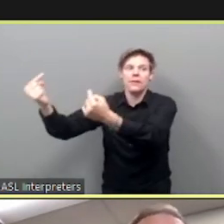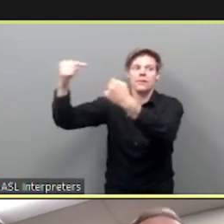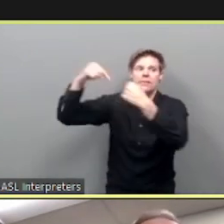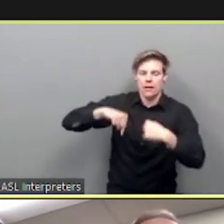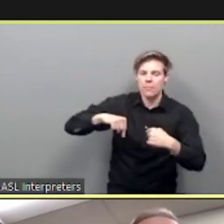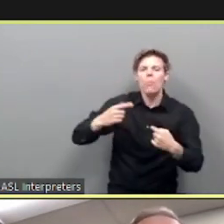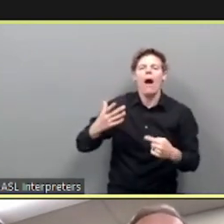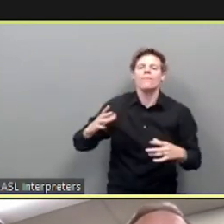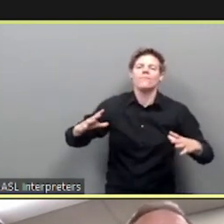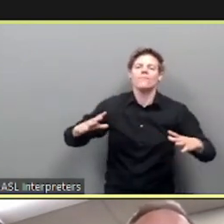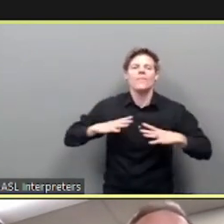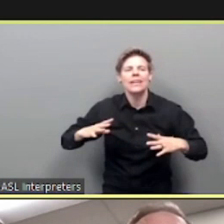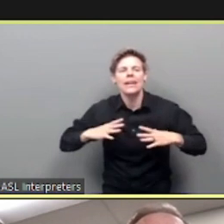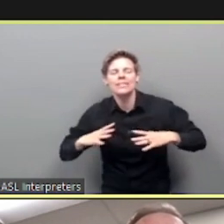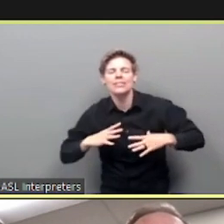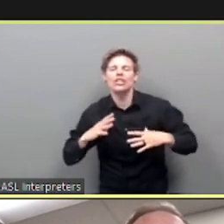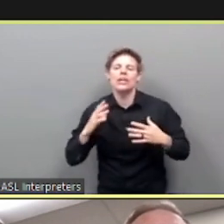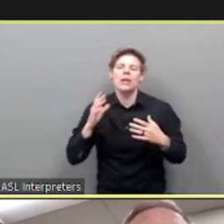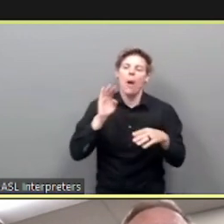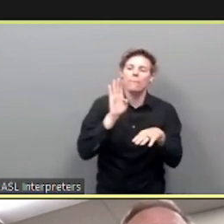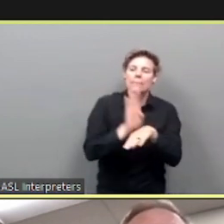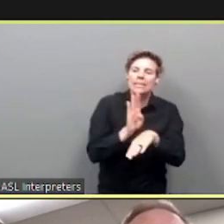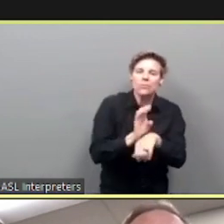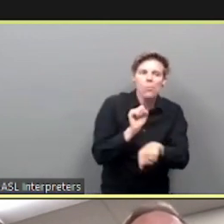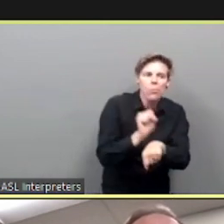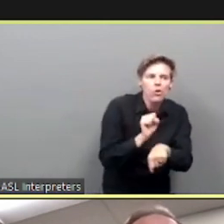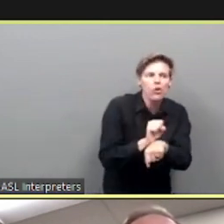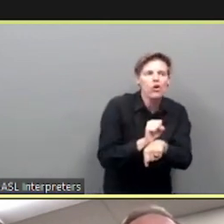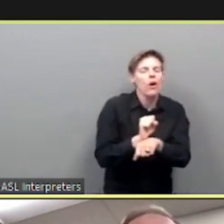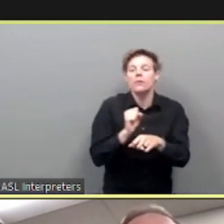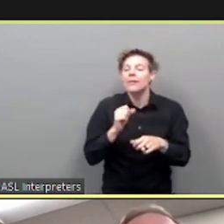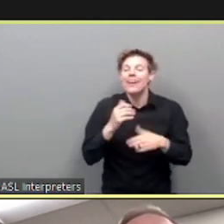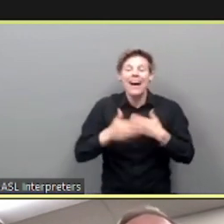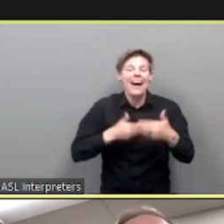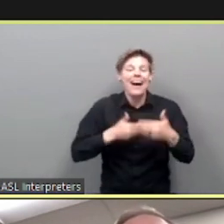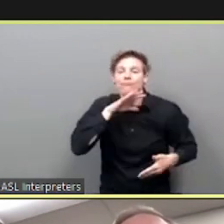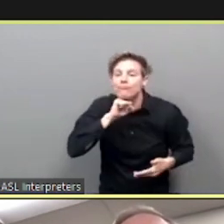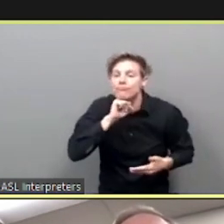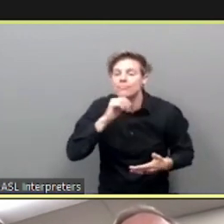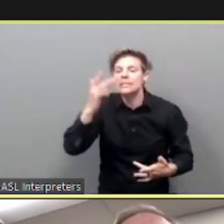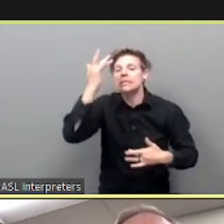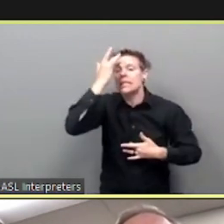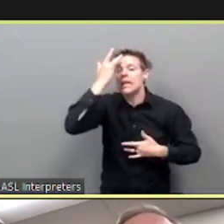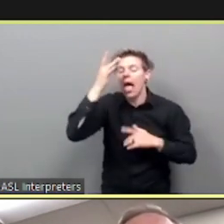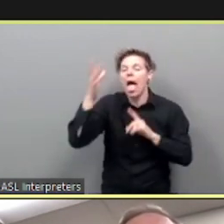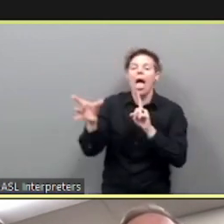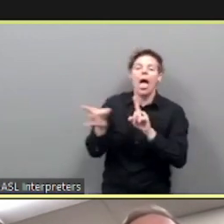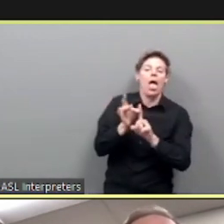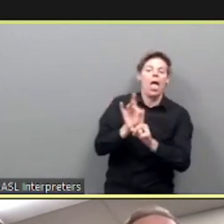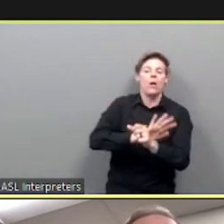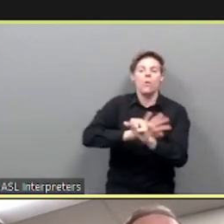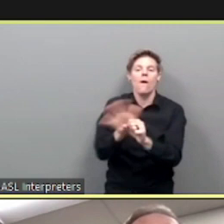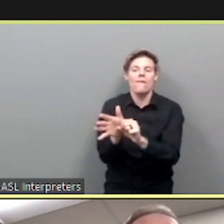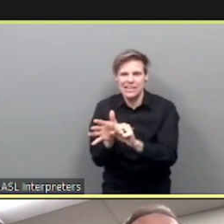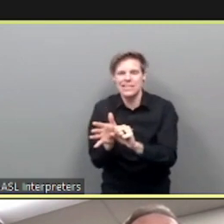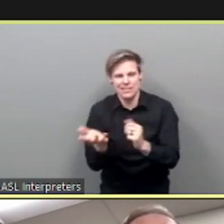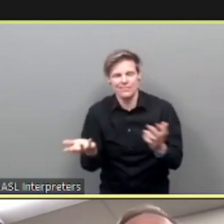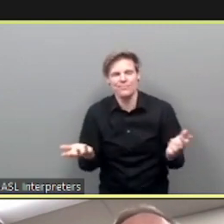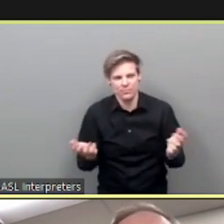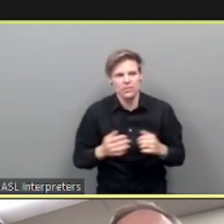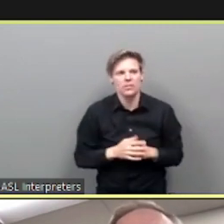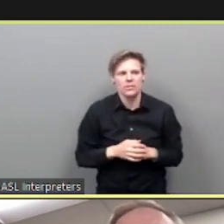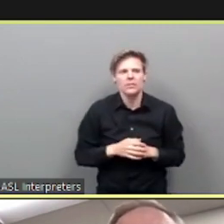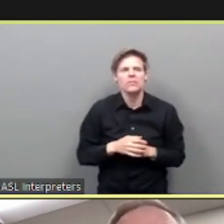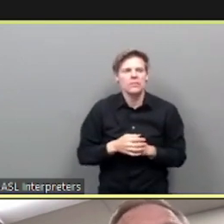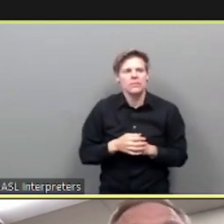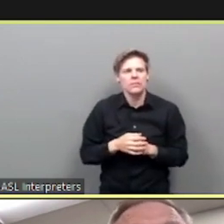business, got sick, and ended up being in the hospital for COVID. I think the other thing to note is that of those